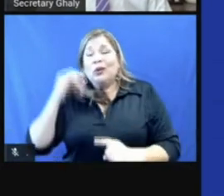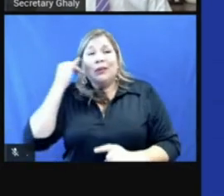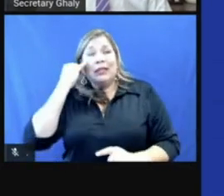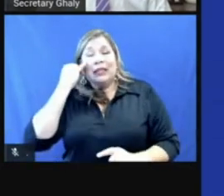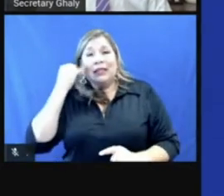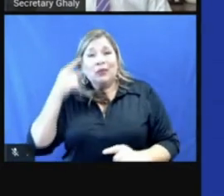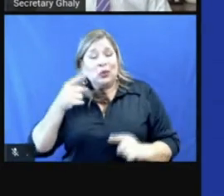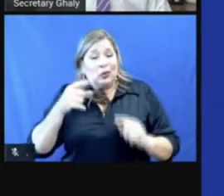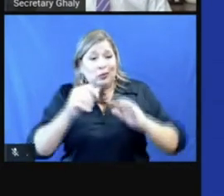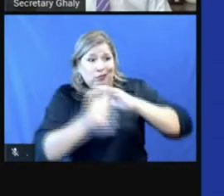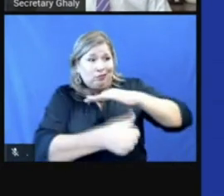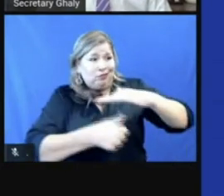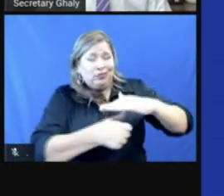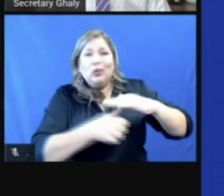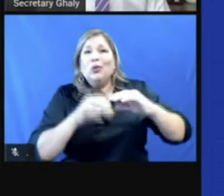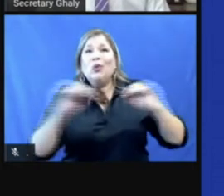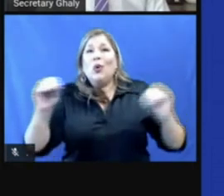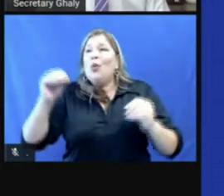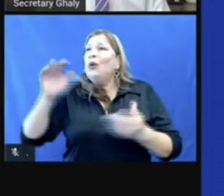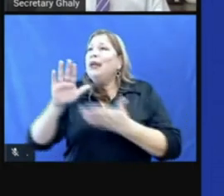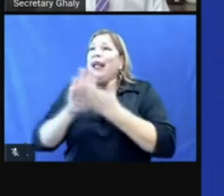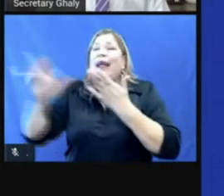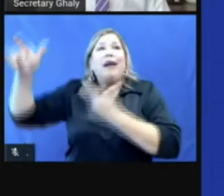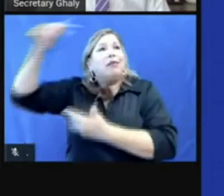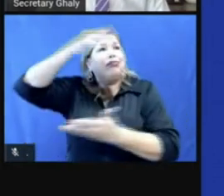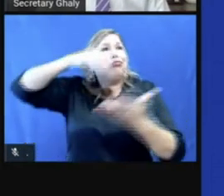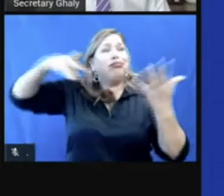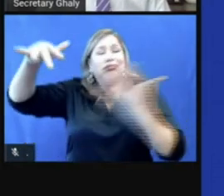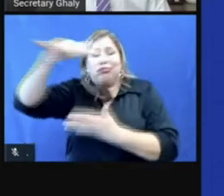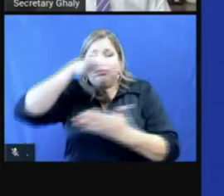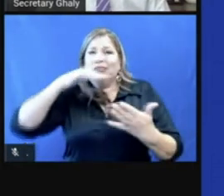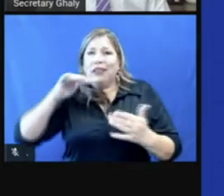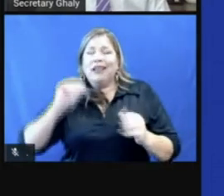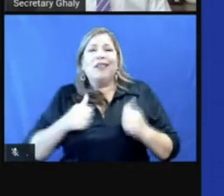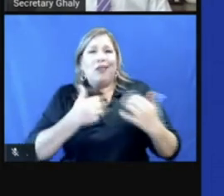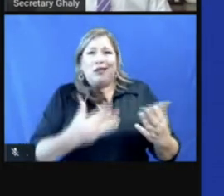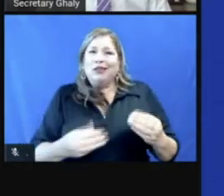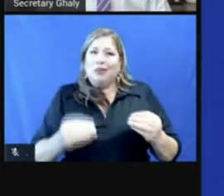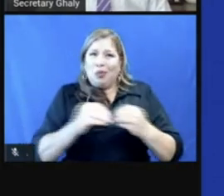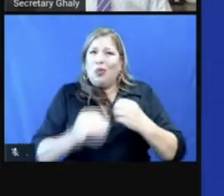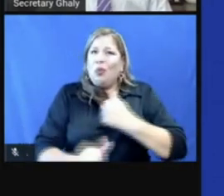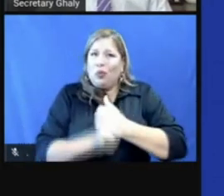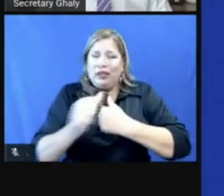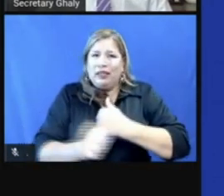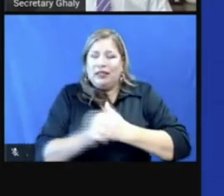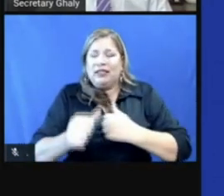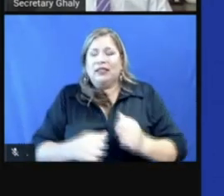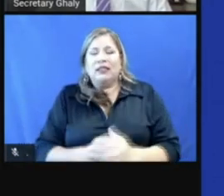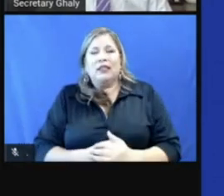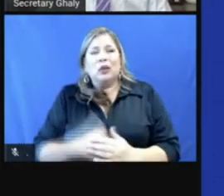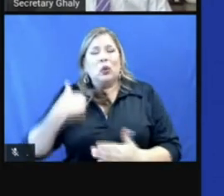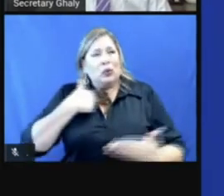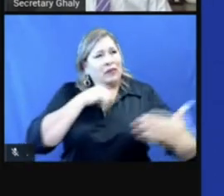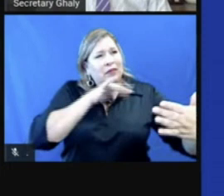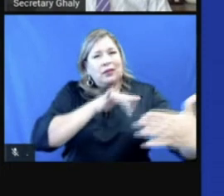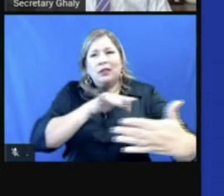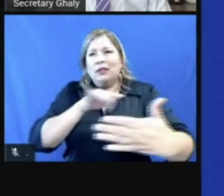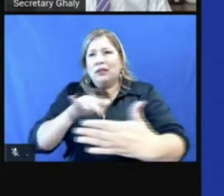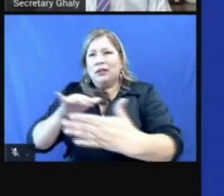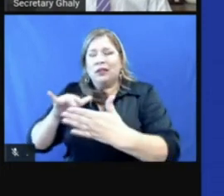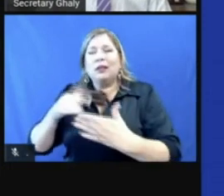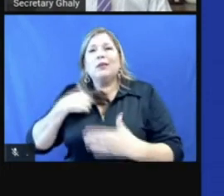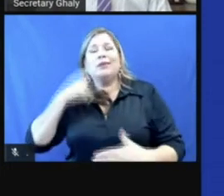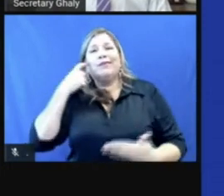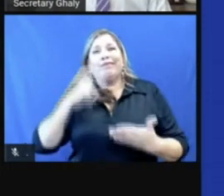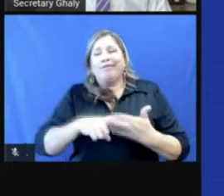circulate. We've learned a lot in the past couple months. Probably one of the most important areas of development with COVID is our understanding of the